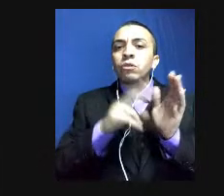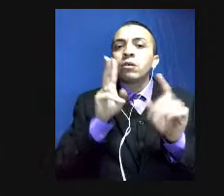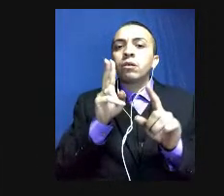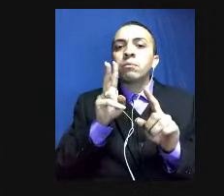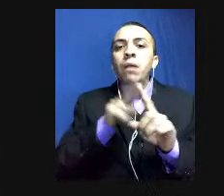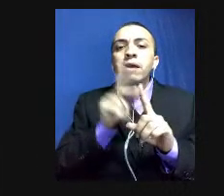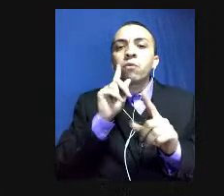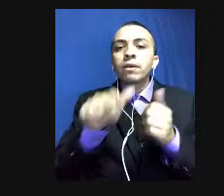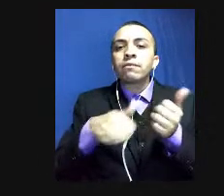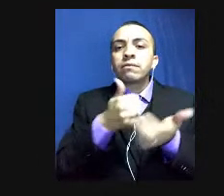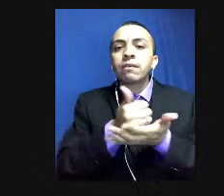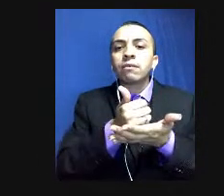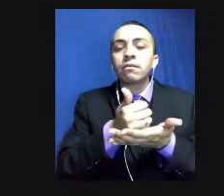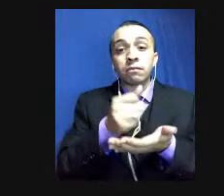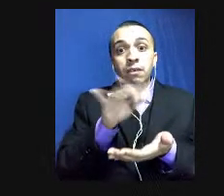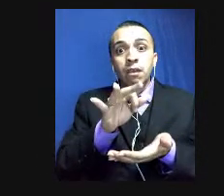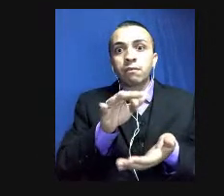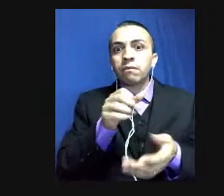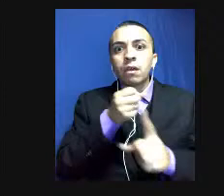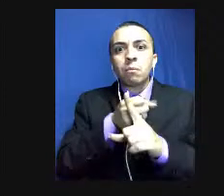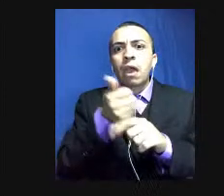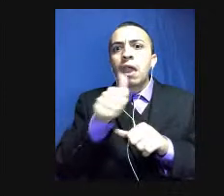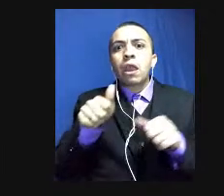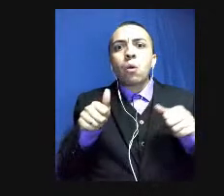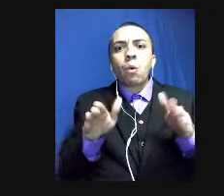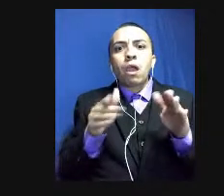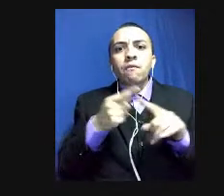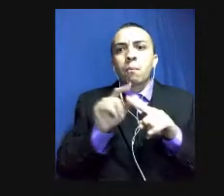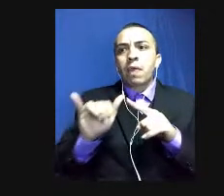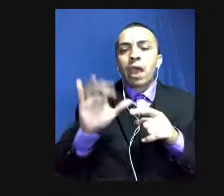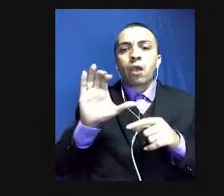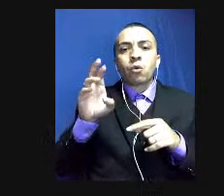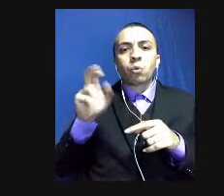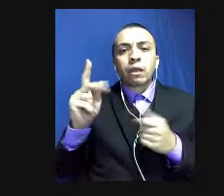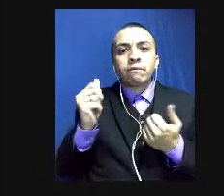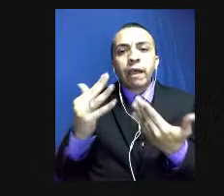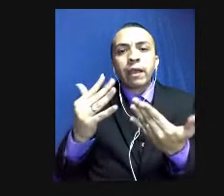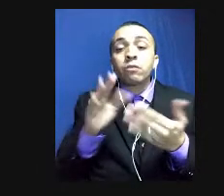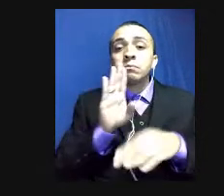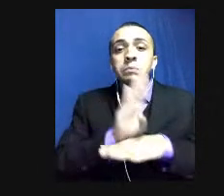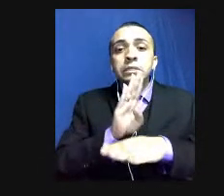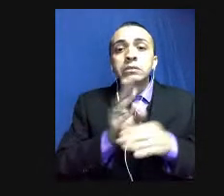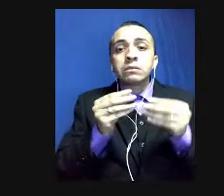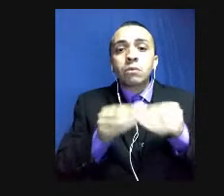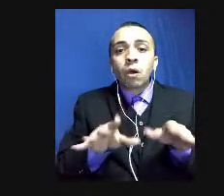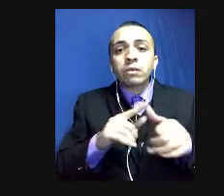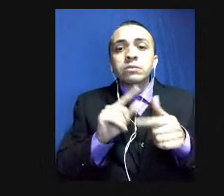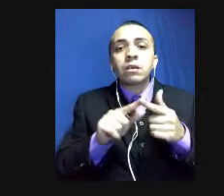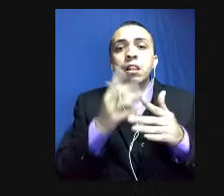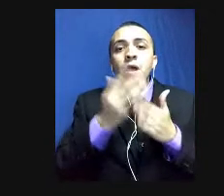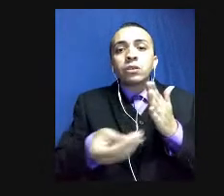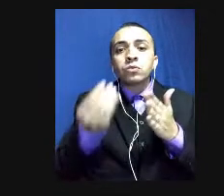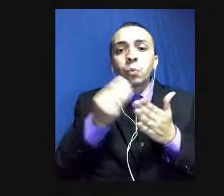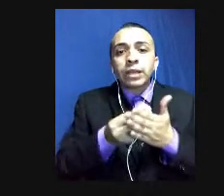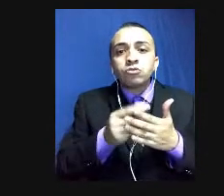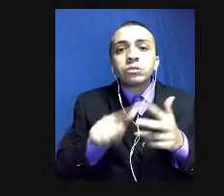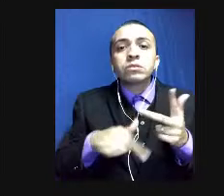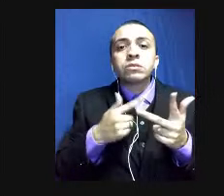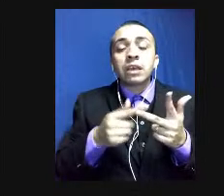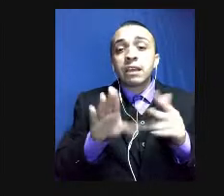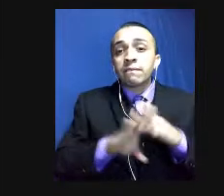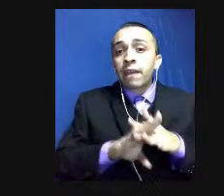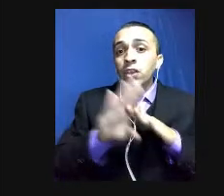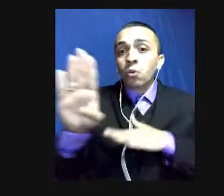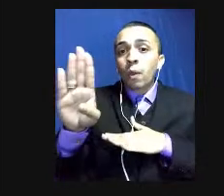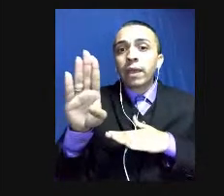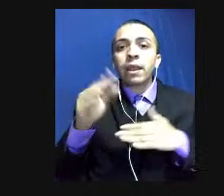impacted in any way by the creek fire. This includes business losses, lost wages, or if you were evacuated and had